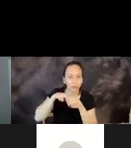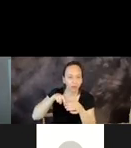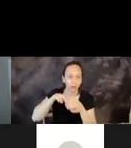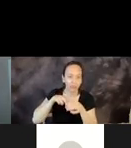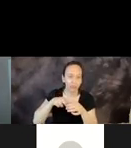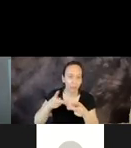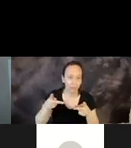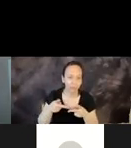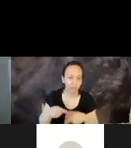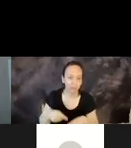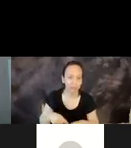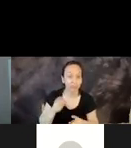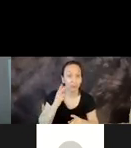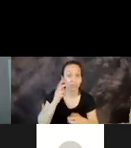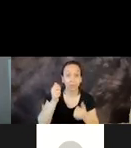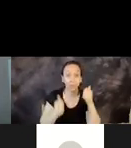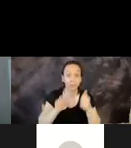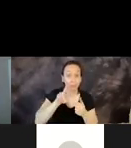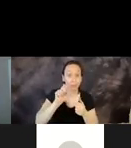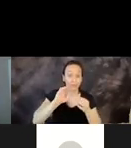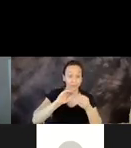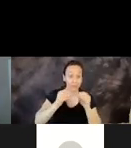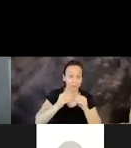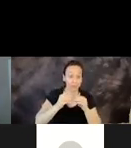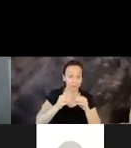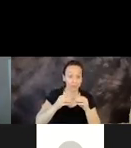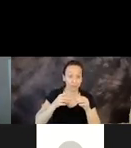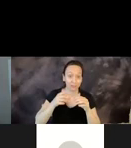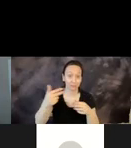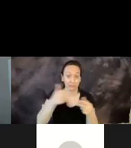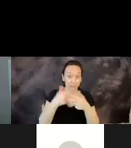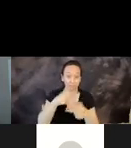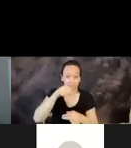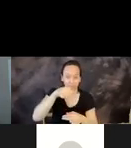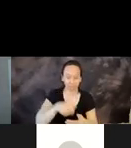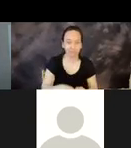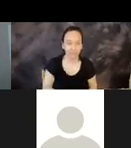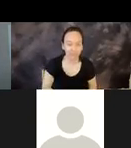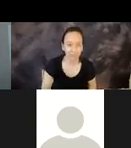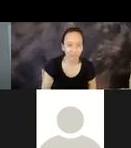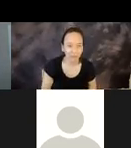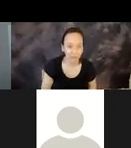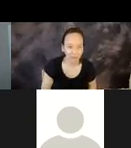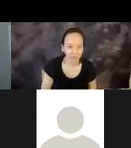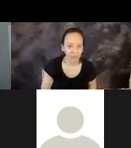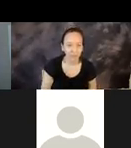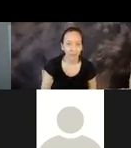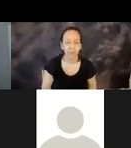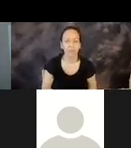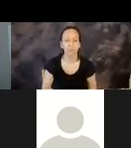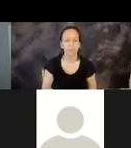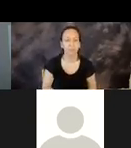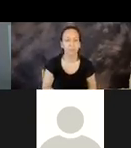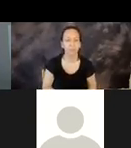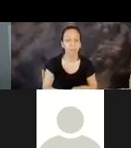you can also see the bus routes that are served by that location. So all of these tools are live on the